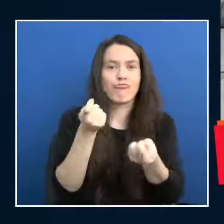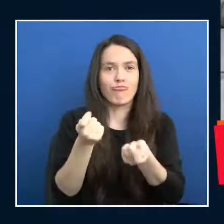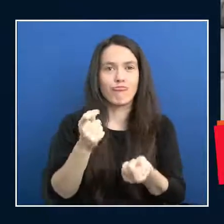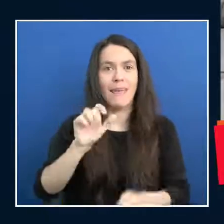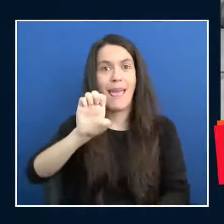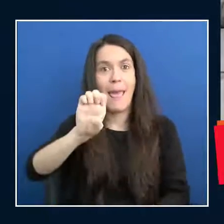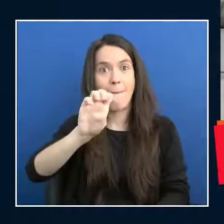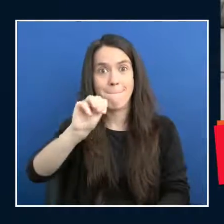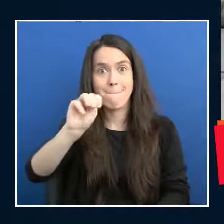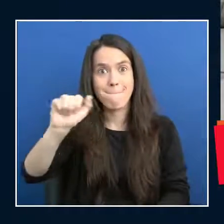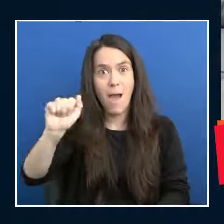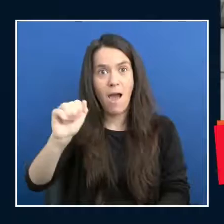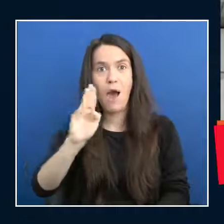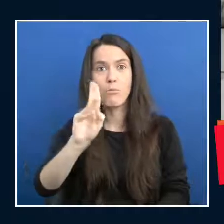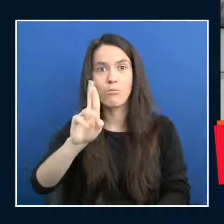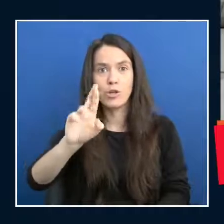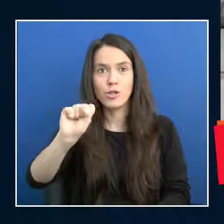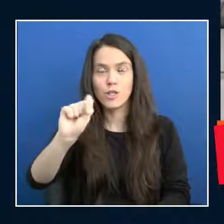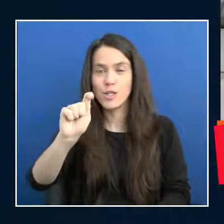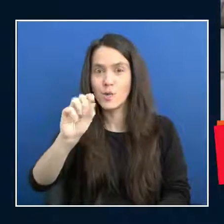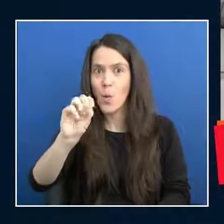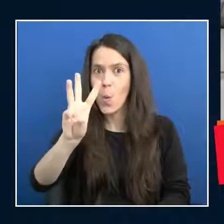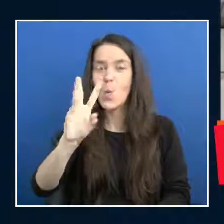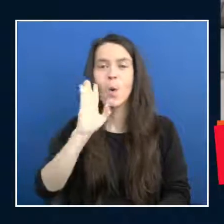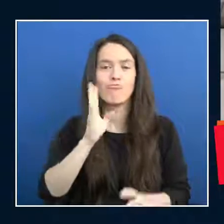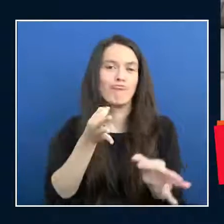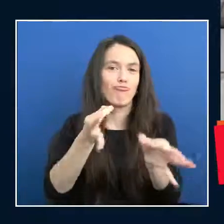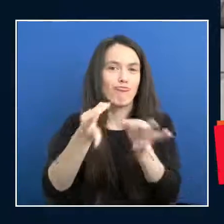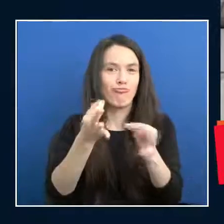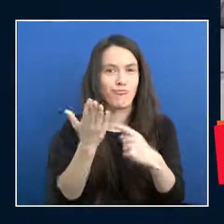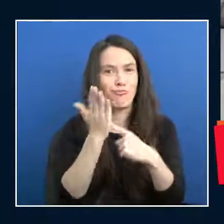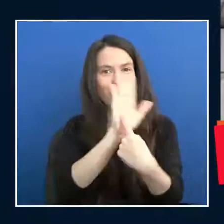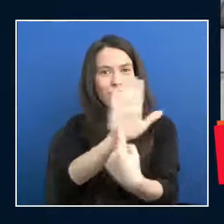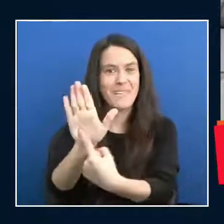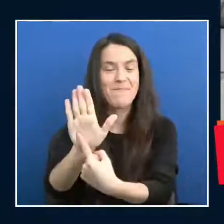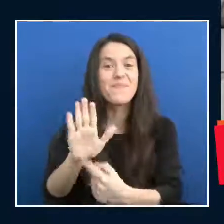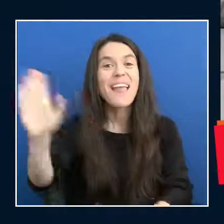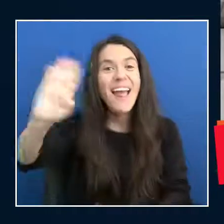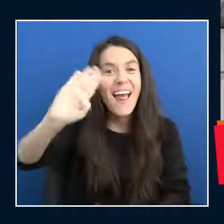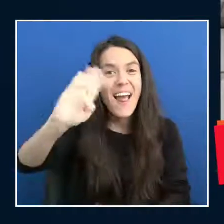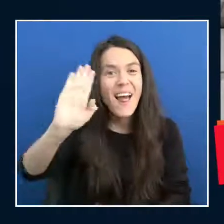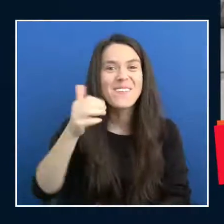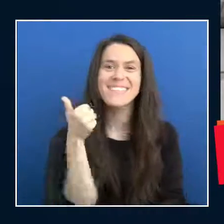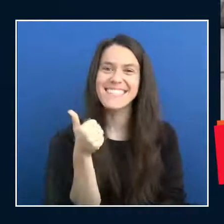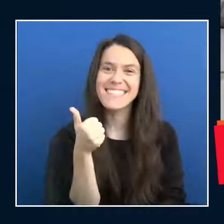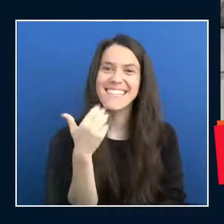Emma. Hello, Arnold. Thanks for having me. Good to be here today.